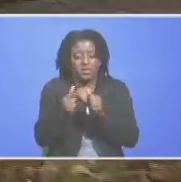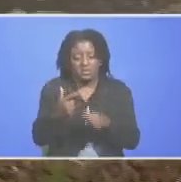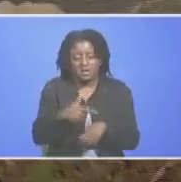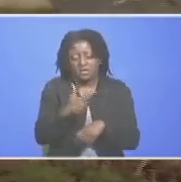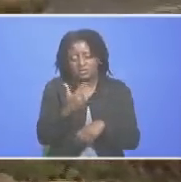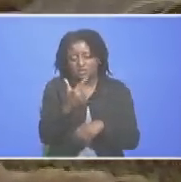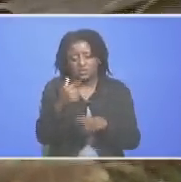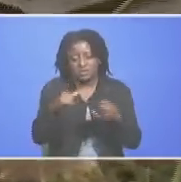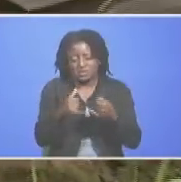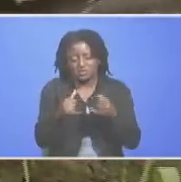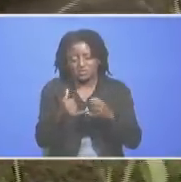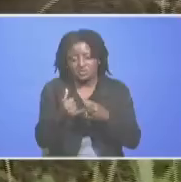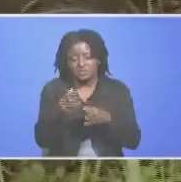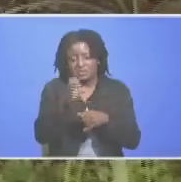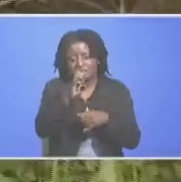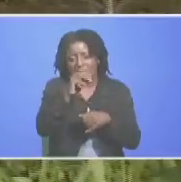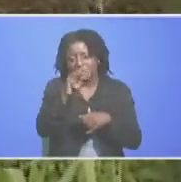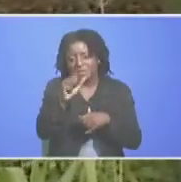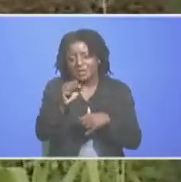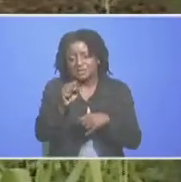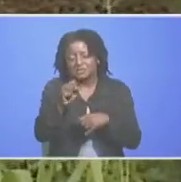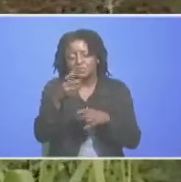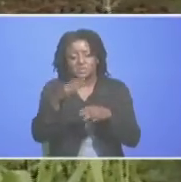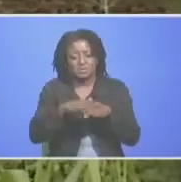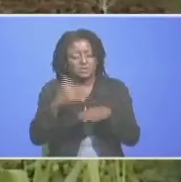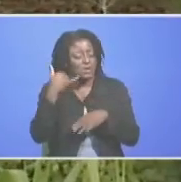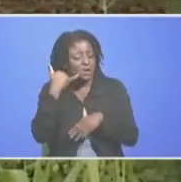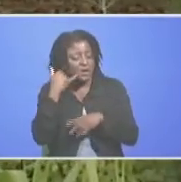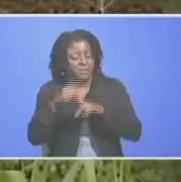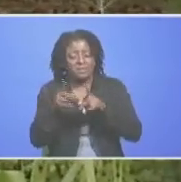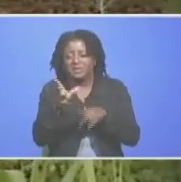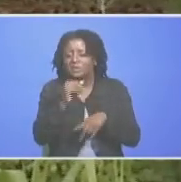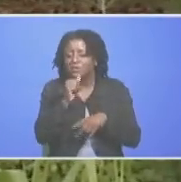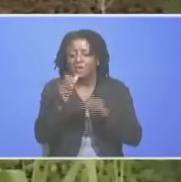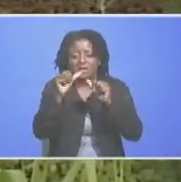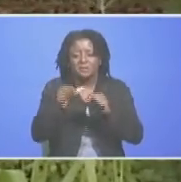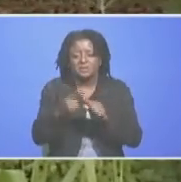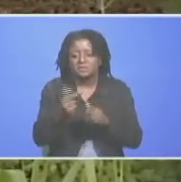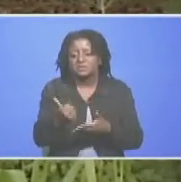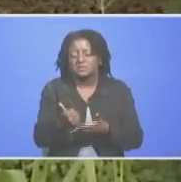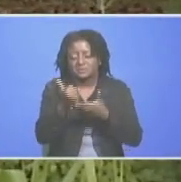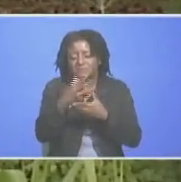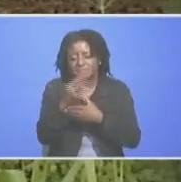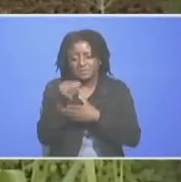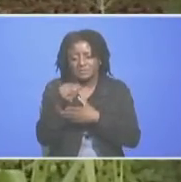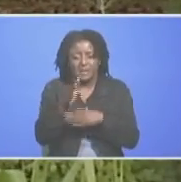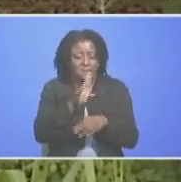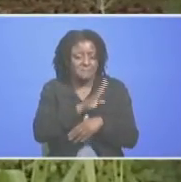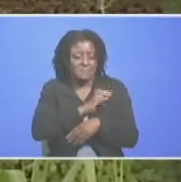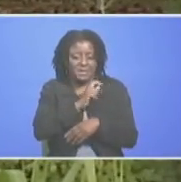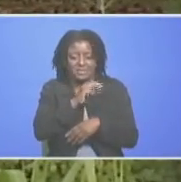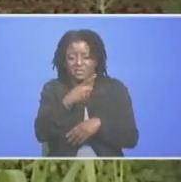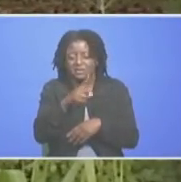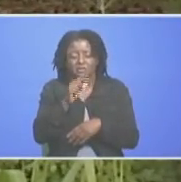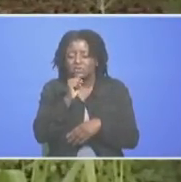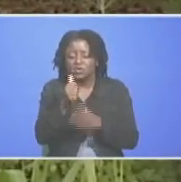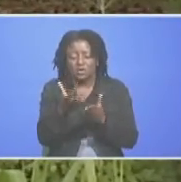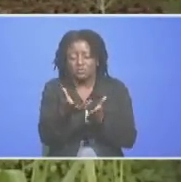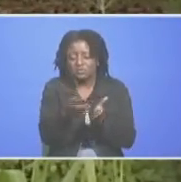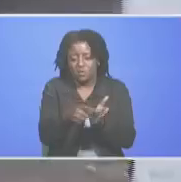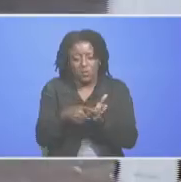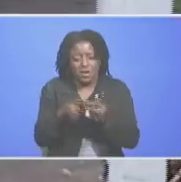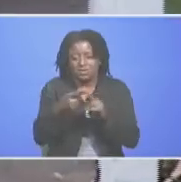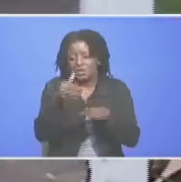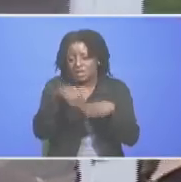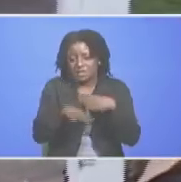in, however, they were unable to revive him. McDonald was pronounced dead at the scene. Bethel was not required to enter a plea and is